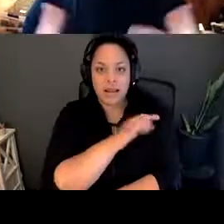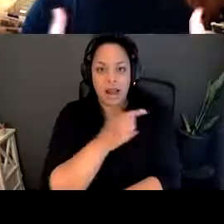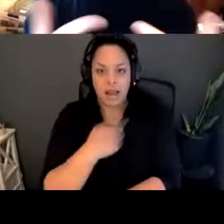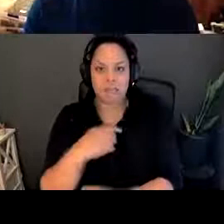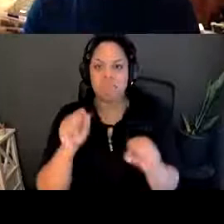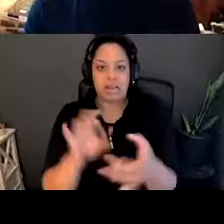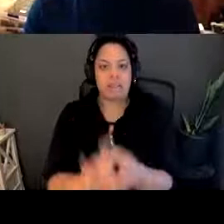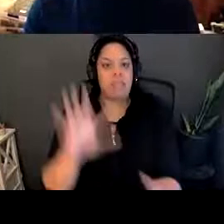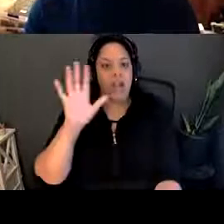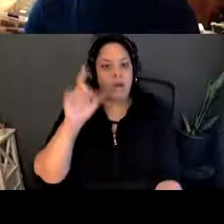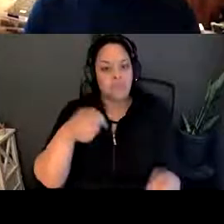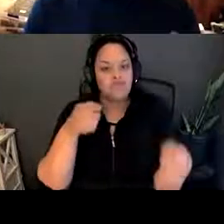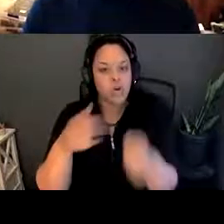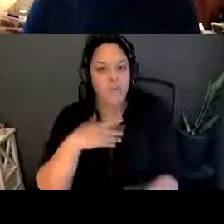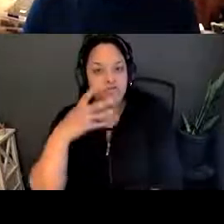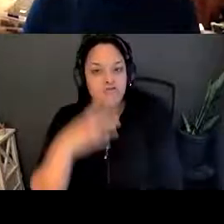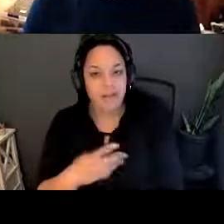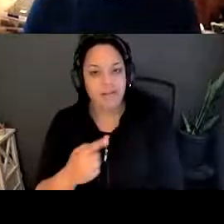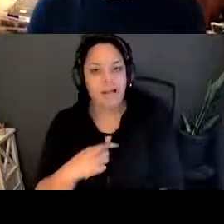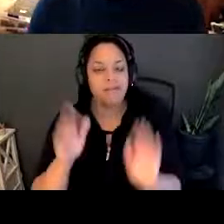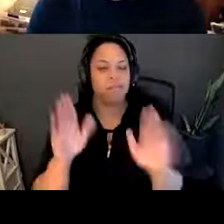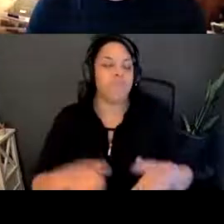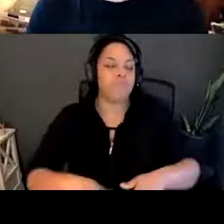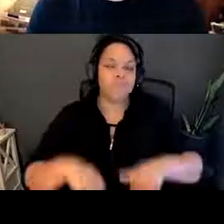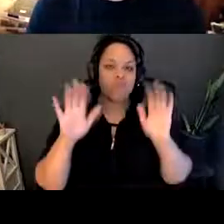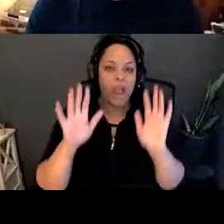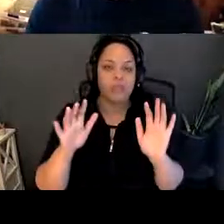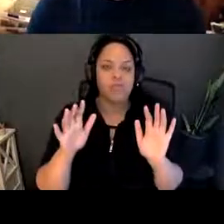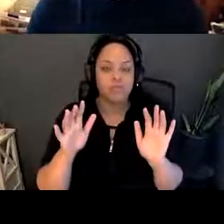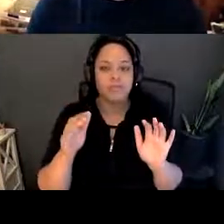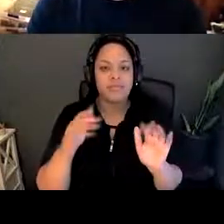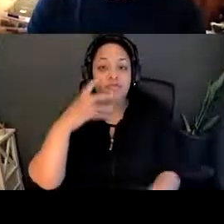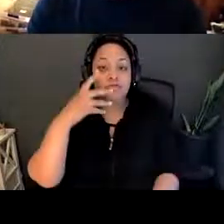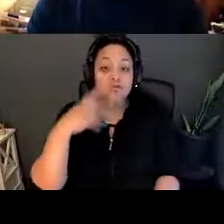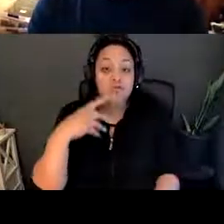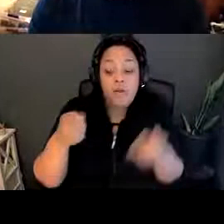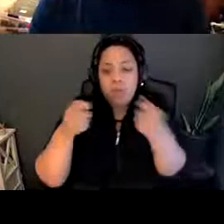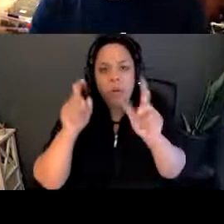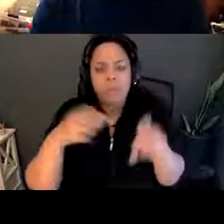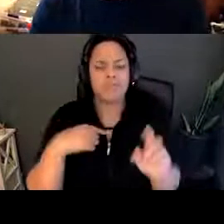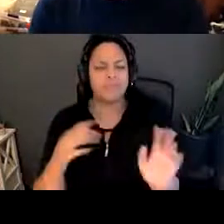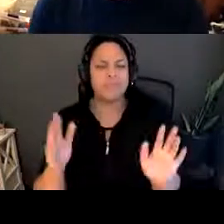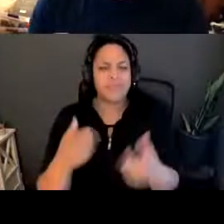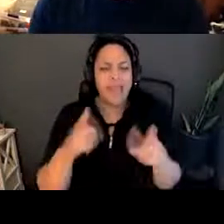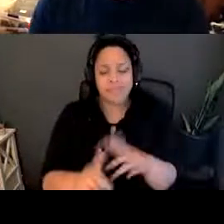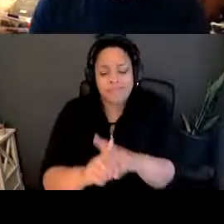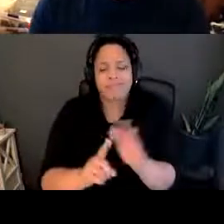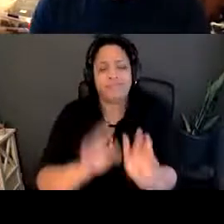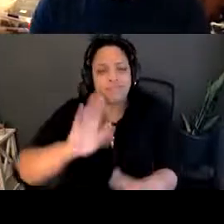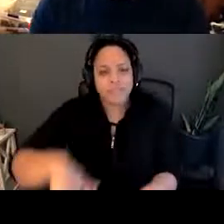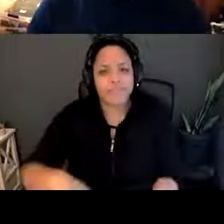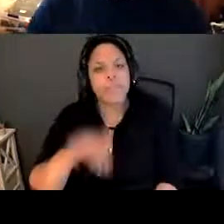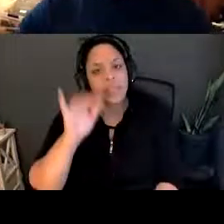of the need to control the cravings, and I kind of surrendered, right? That need to control that. And there is that paradoxical